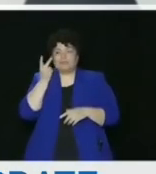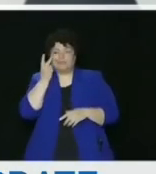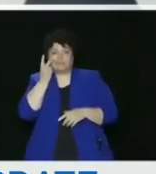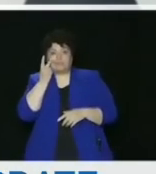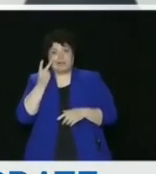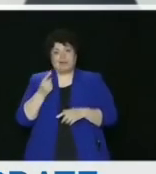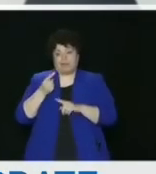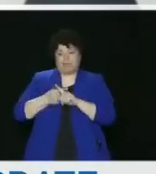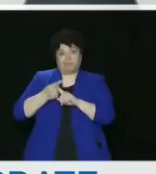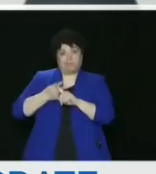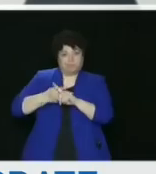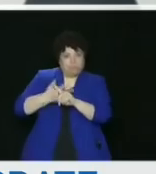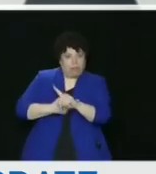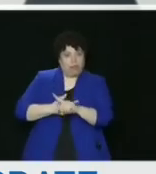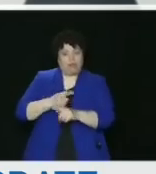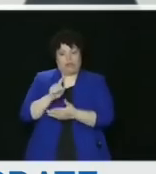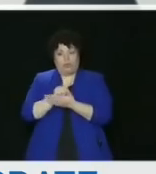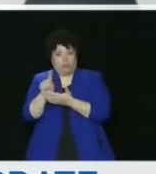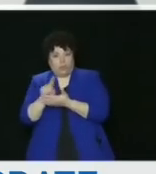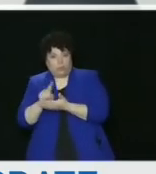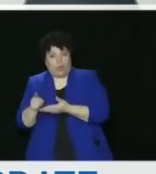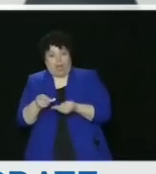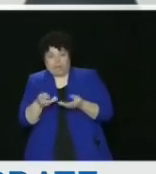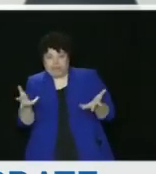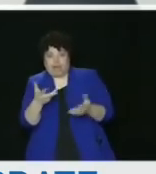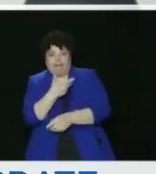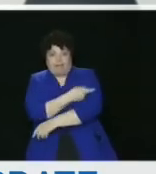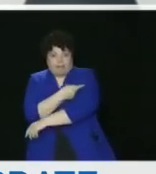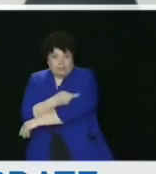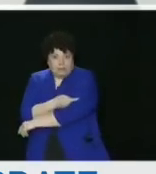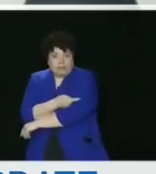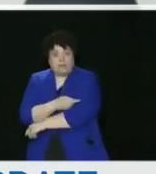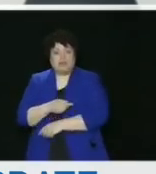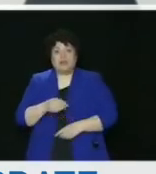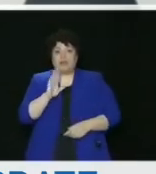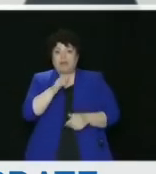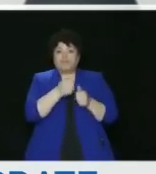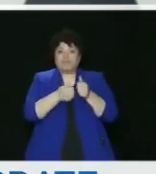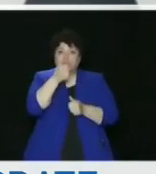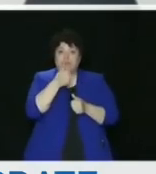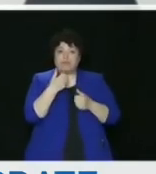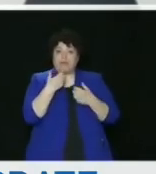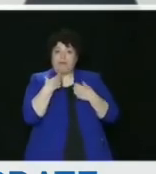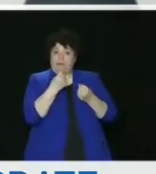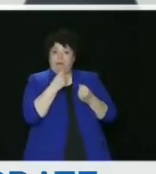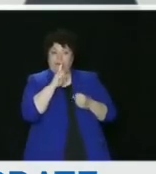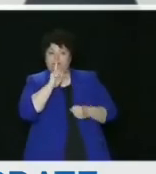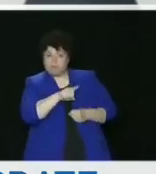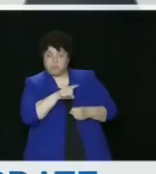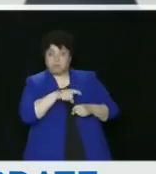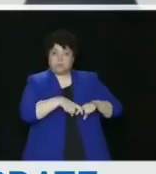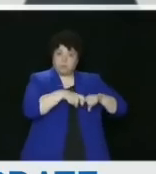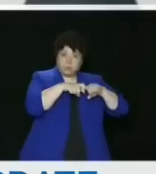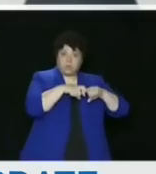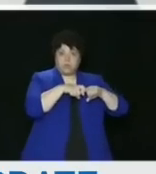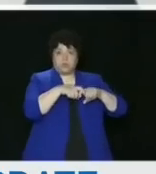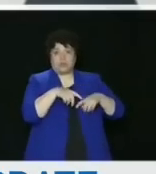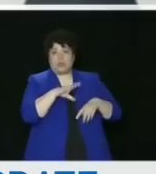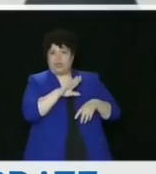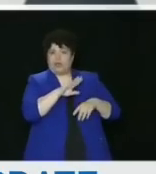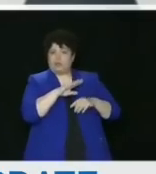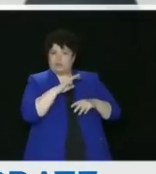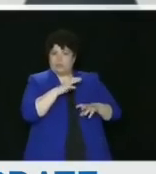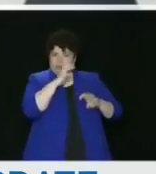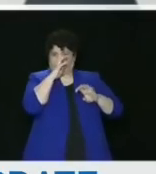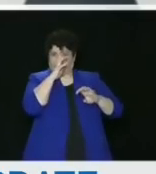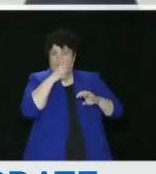and weeks with the vaccine rollout and also with the public health measures and the continuation,